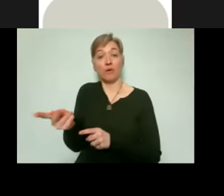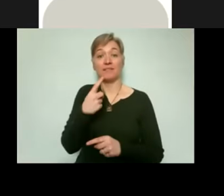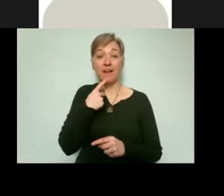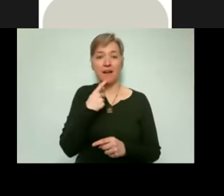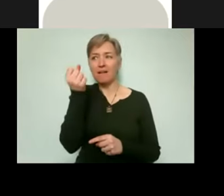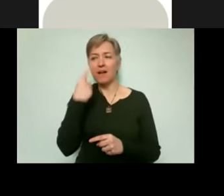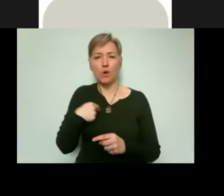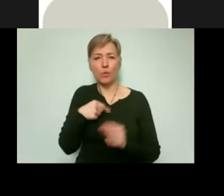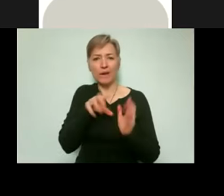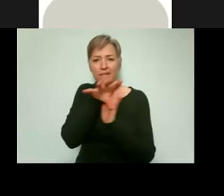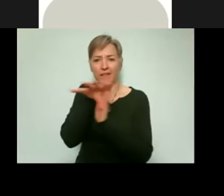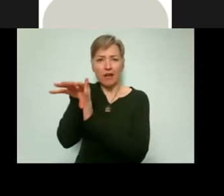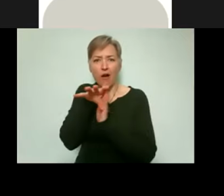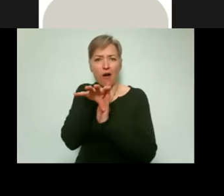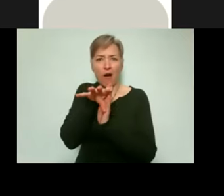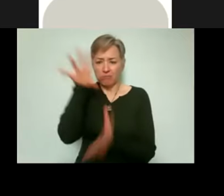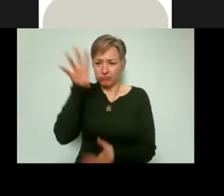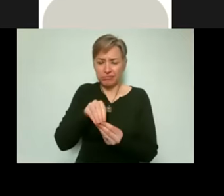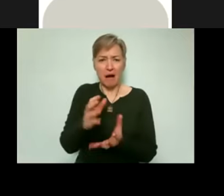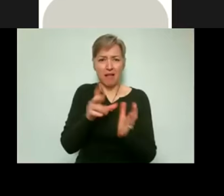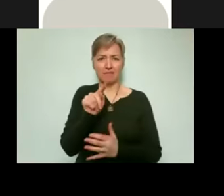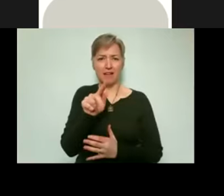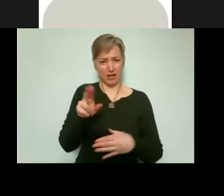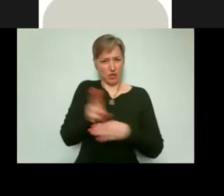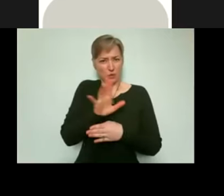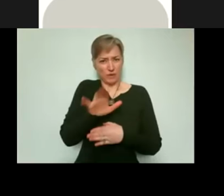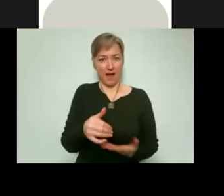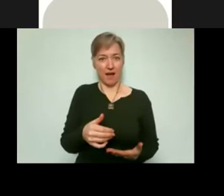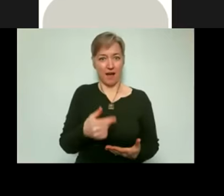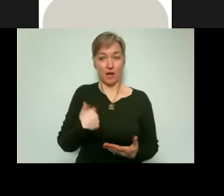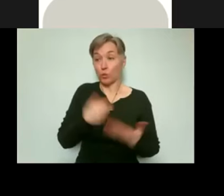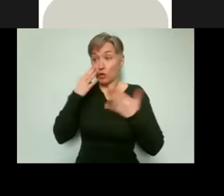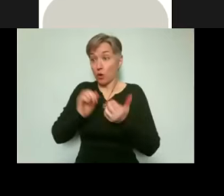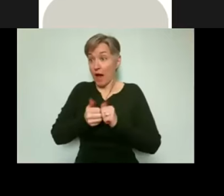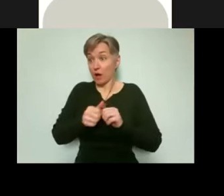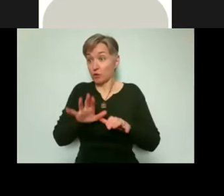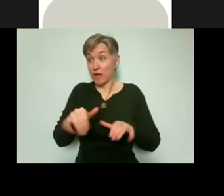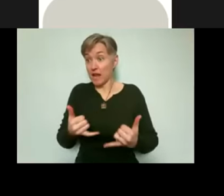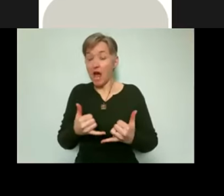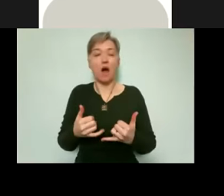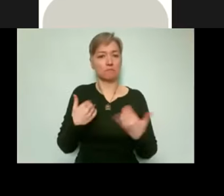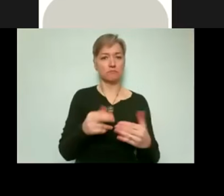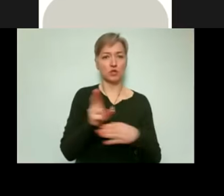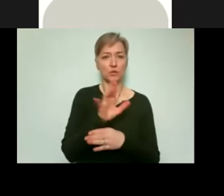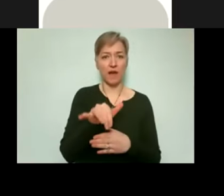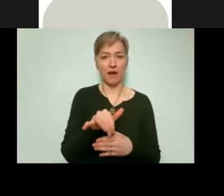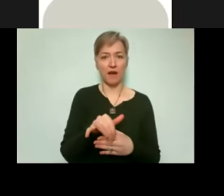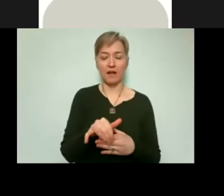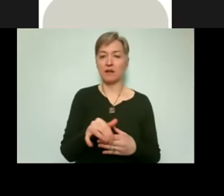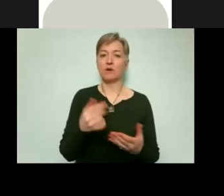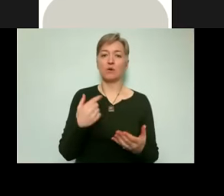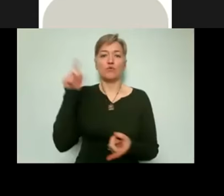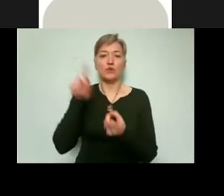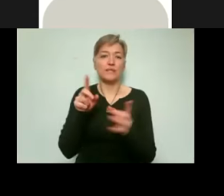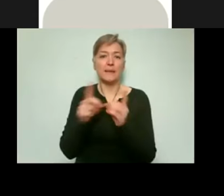of this video data. Let's just use this video data. We don't know how to use this. Let's just take it. We'll reduce the dimensionality a whole bunch, take, I